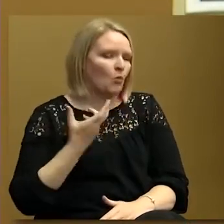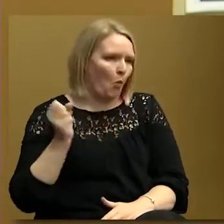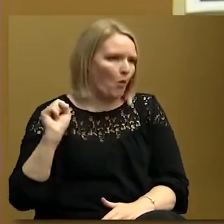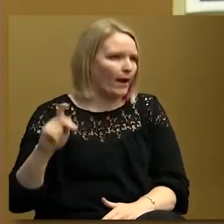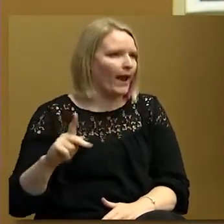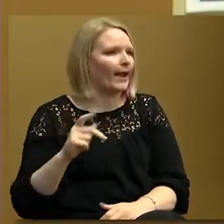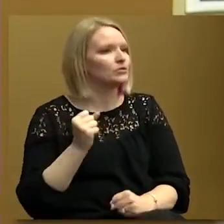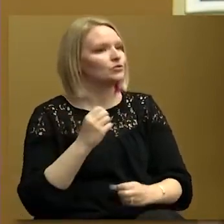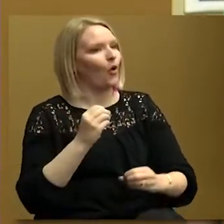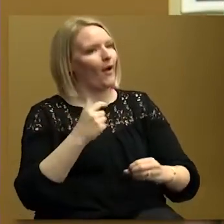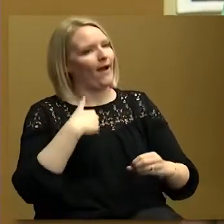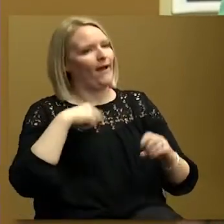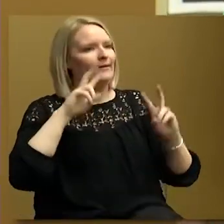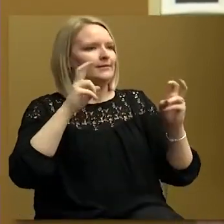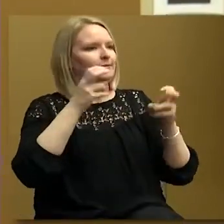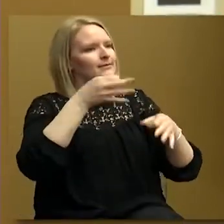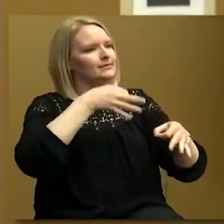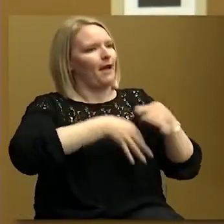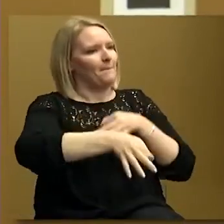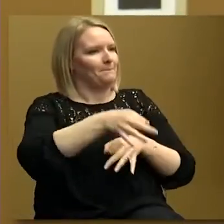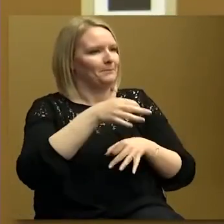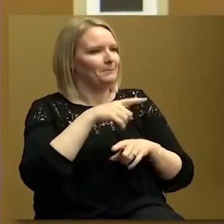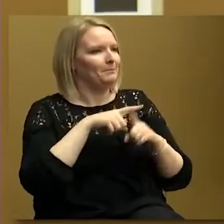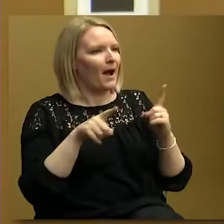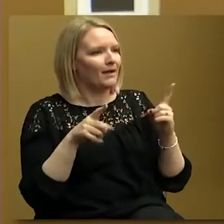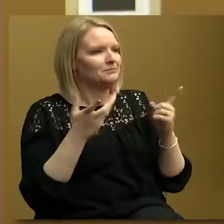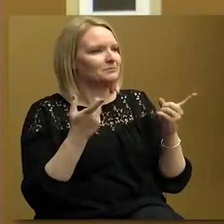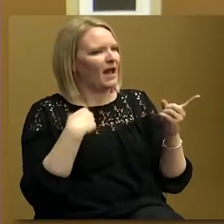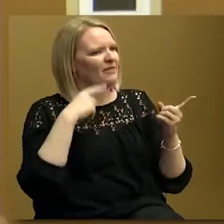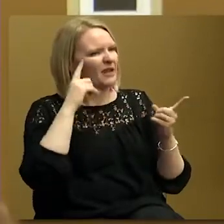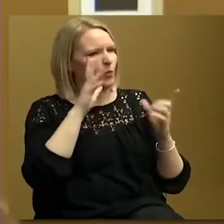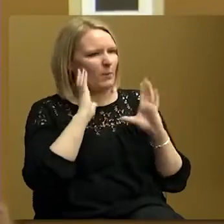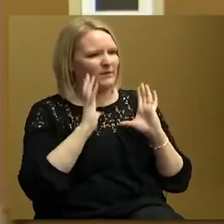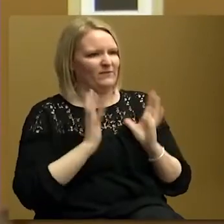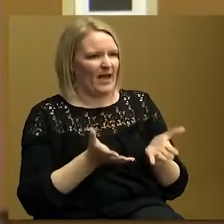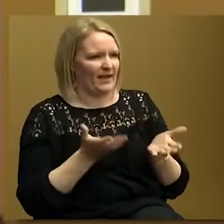you're kind of getting a sub, but I think it'll work out.